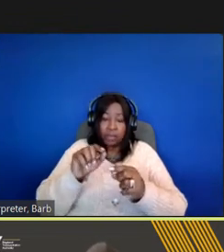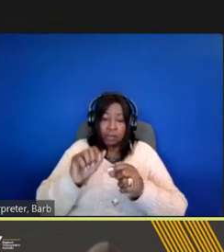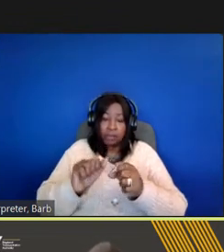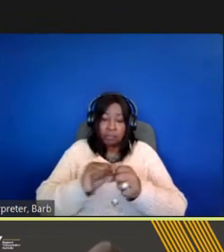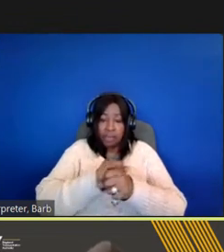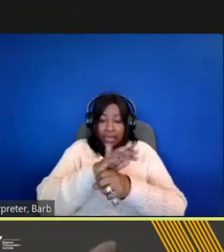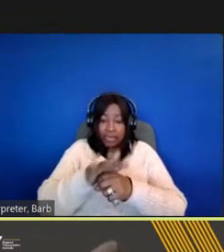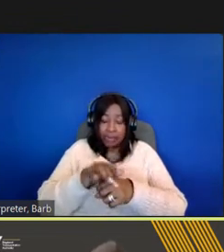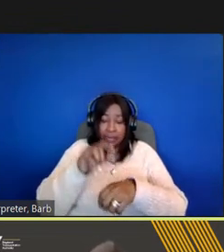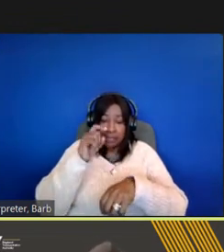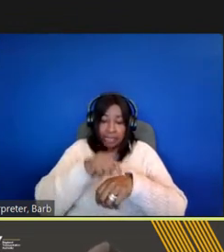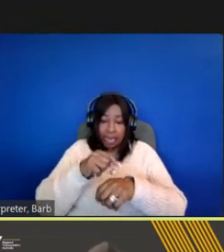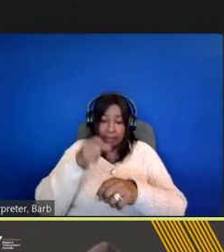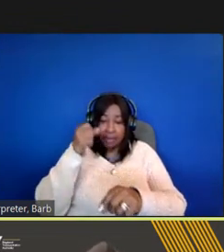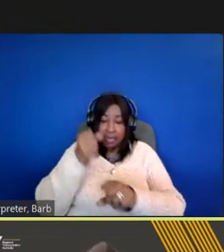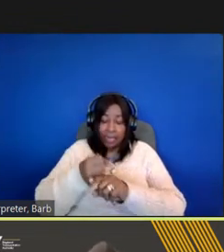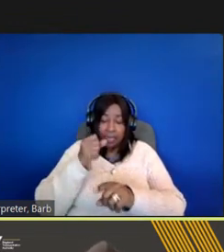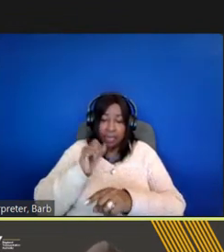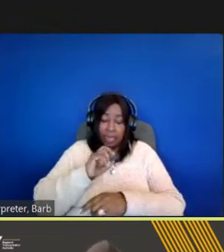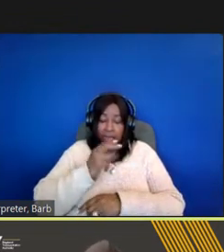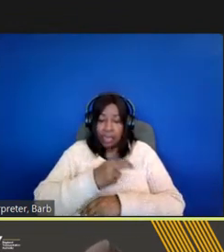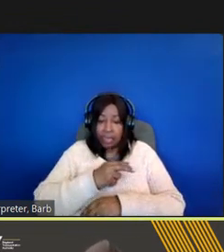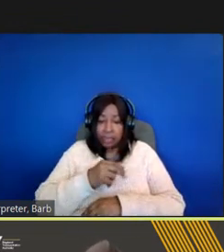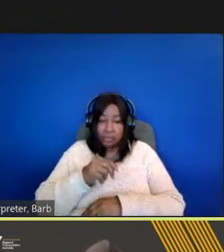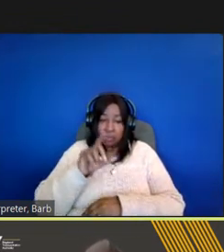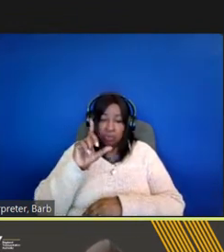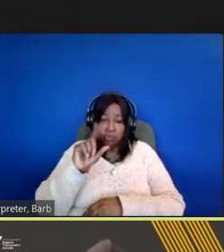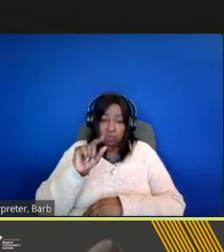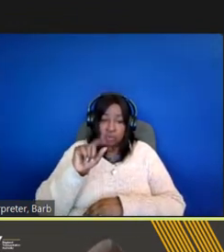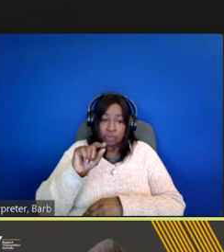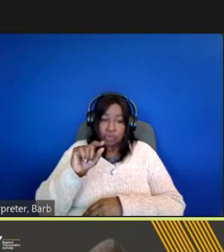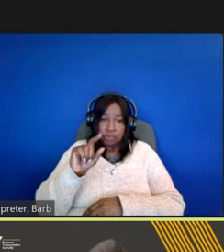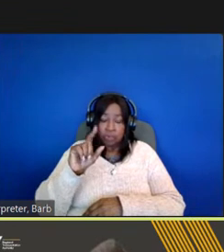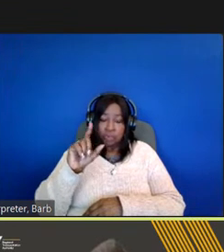2020 through, you know, literally for 3 years.